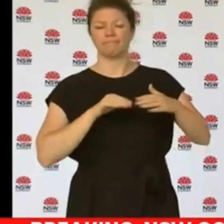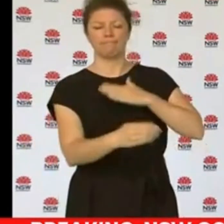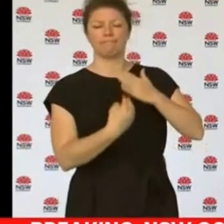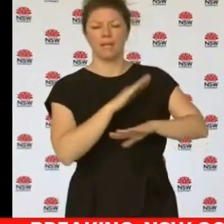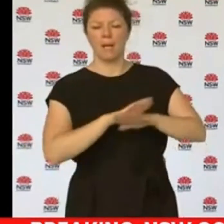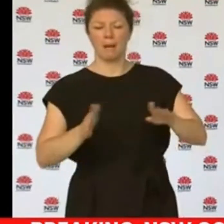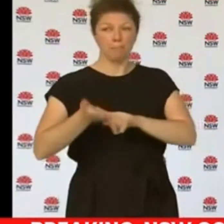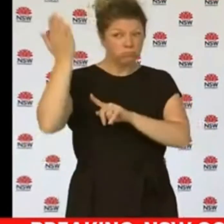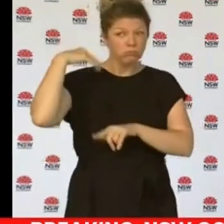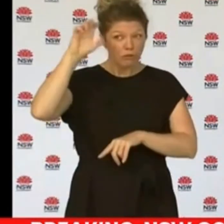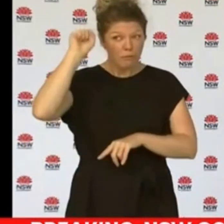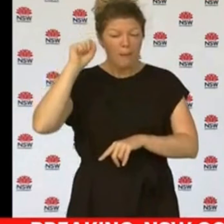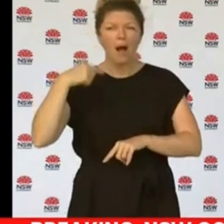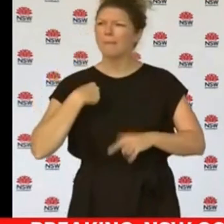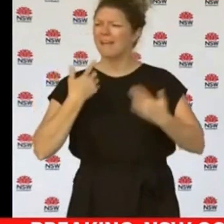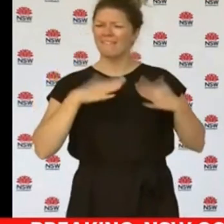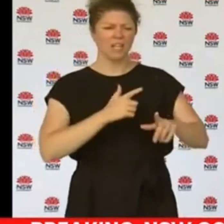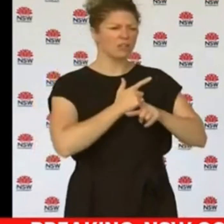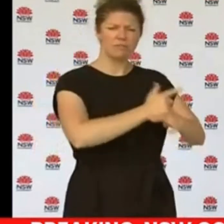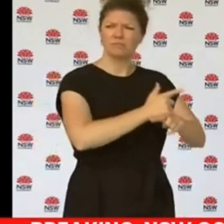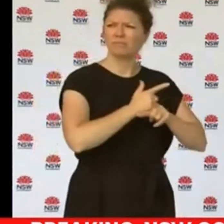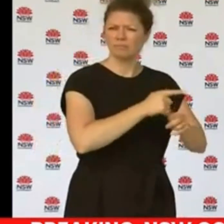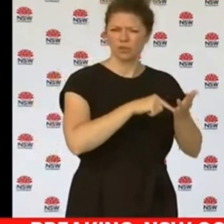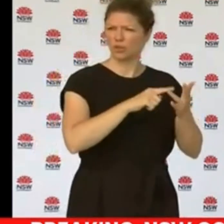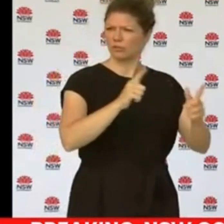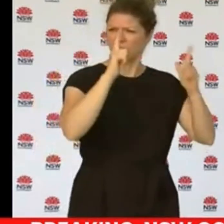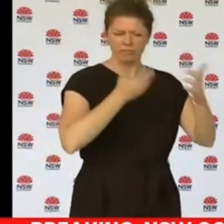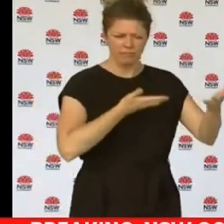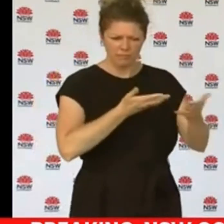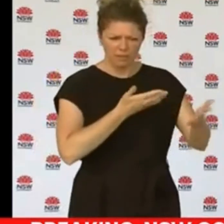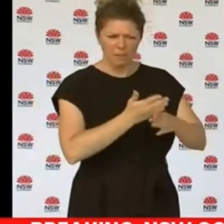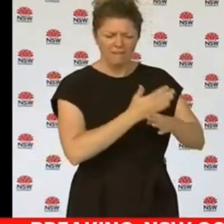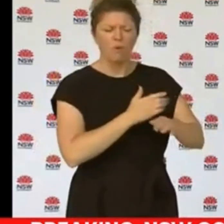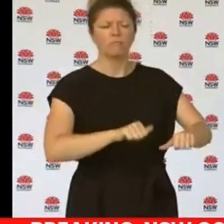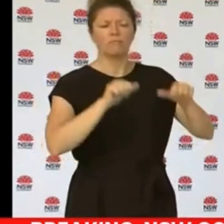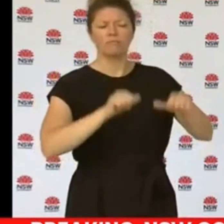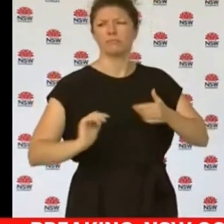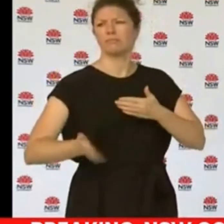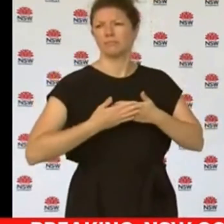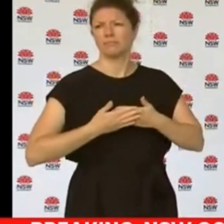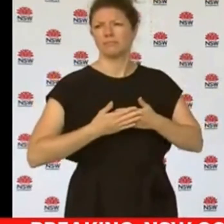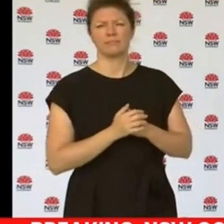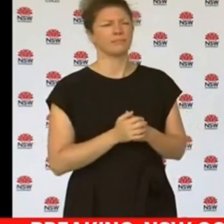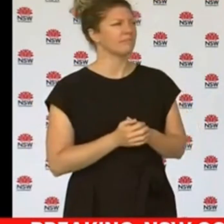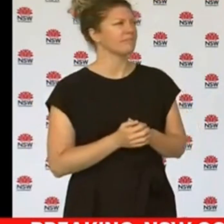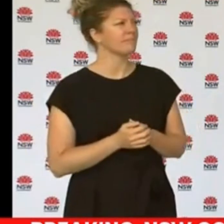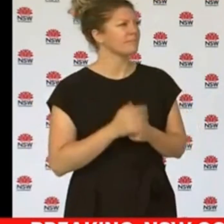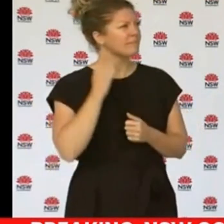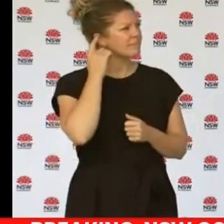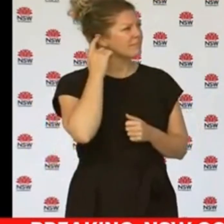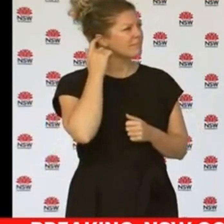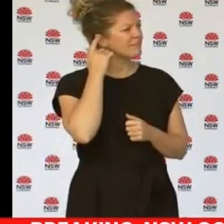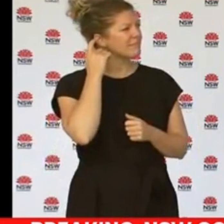big decision for us to take, and I just ask that other state premiers extend the same courtesy where New South Wales is concerned. Did any of them extend to that